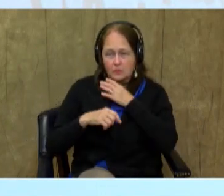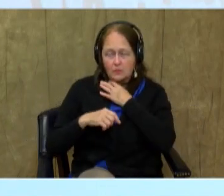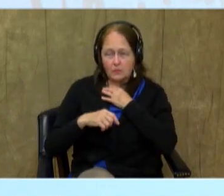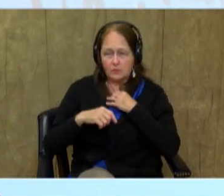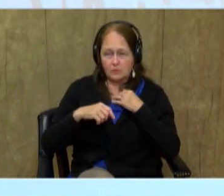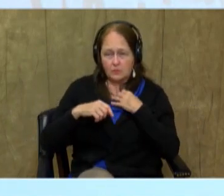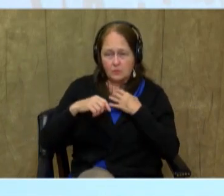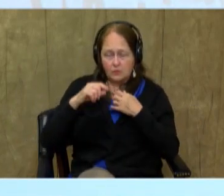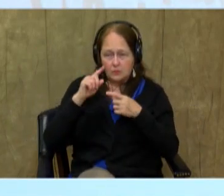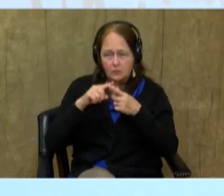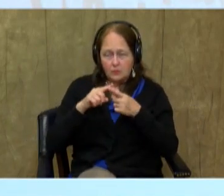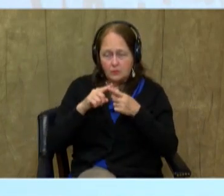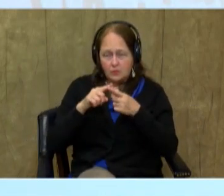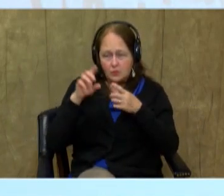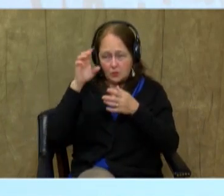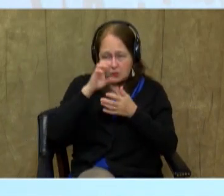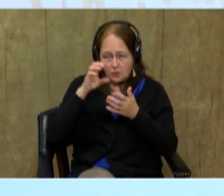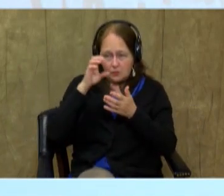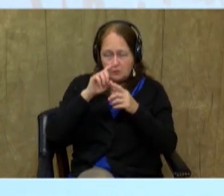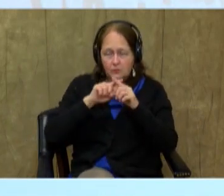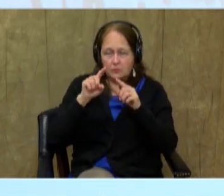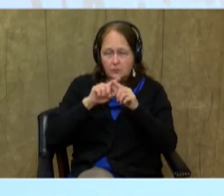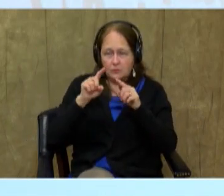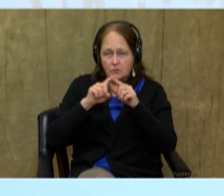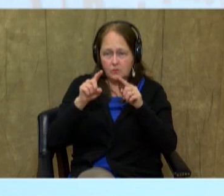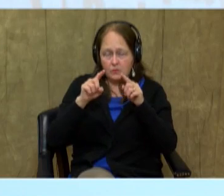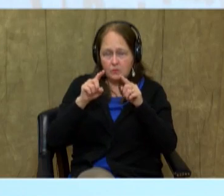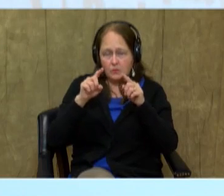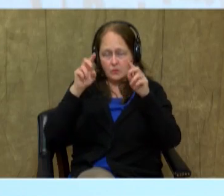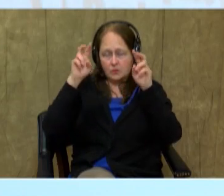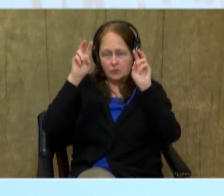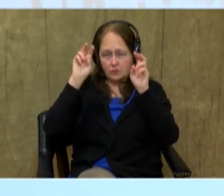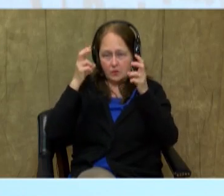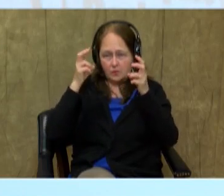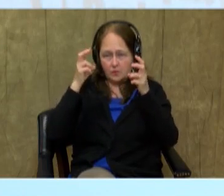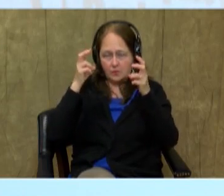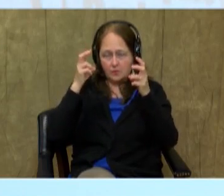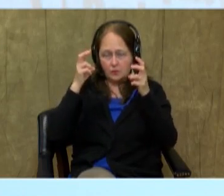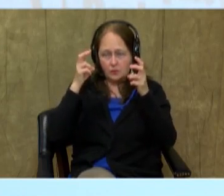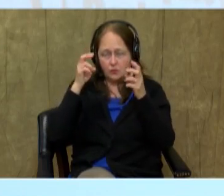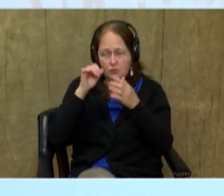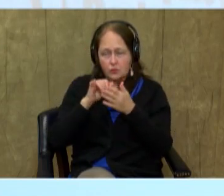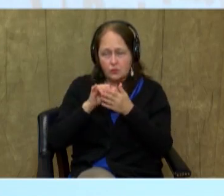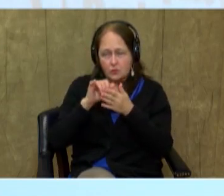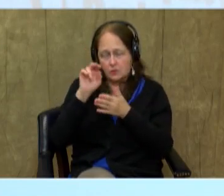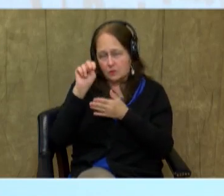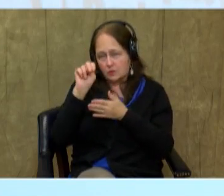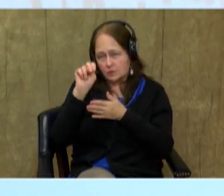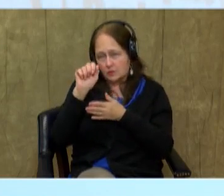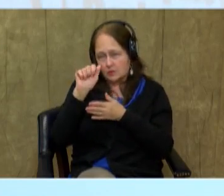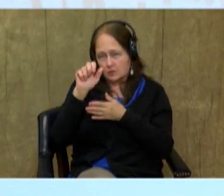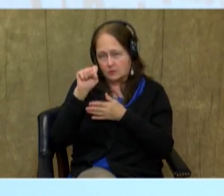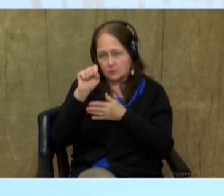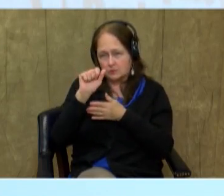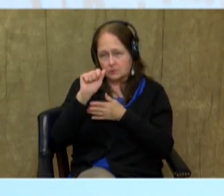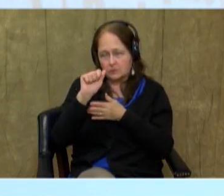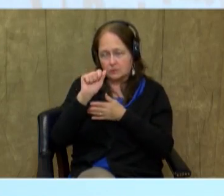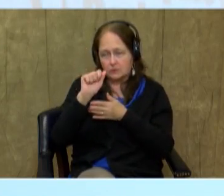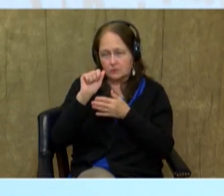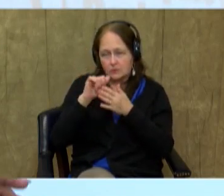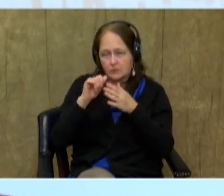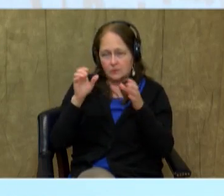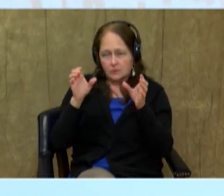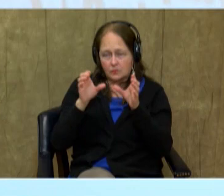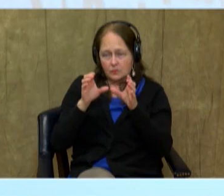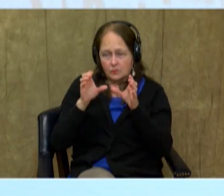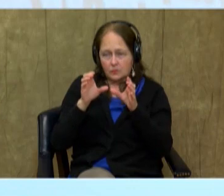career to explore different topics in space in Huntsville at NASA. When I was getting a